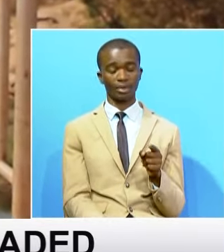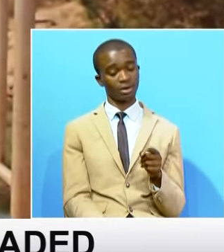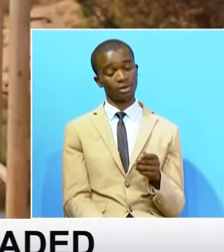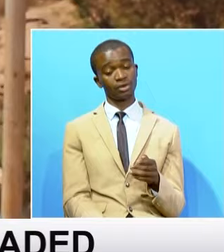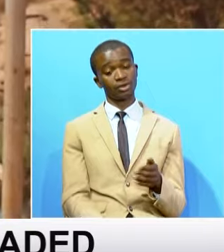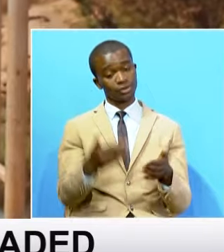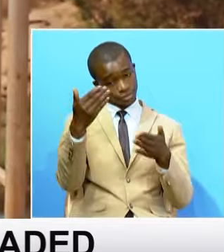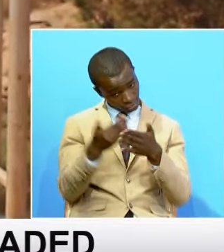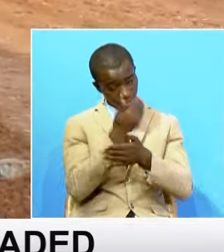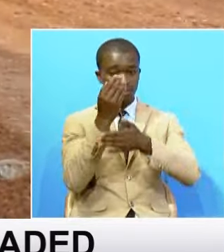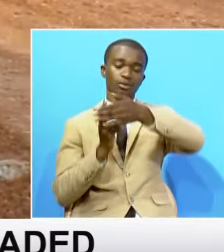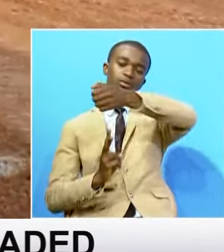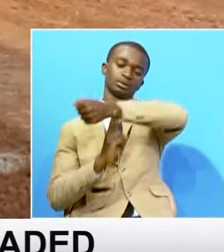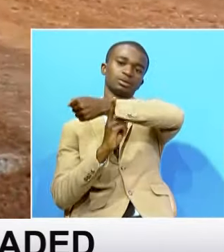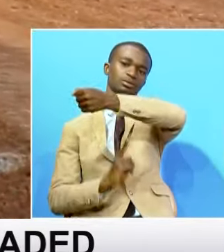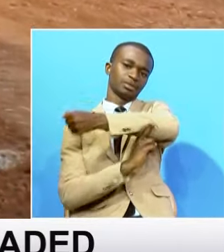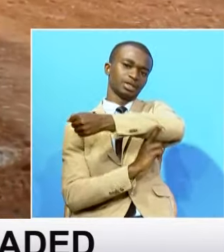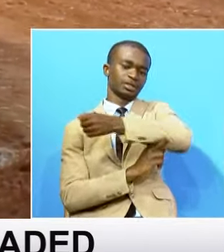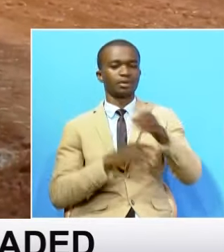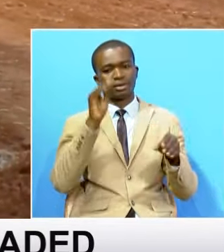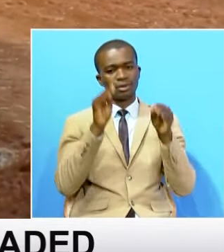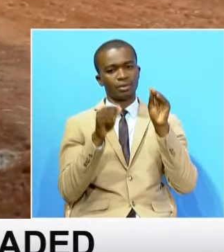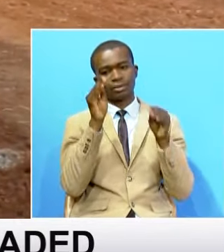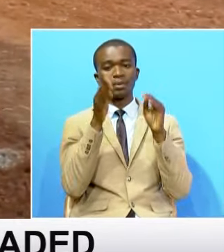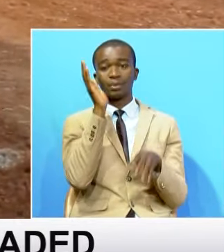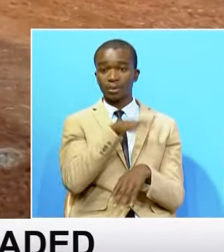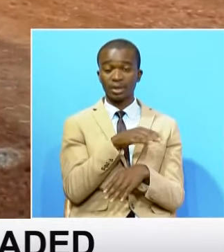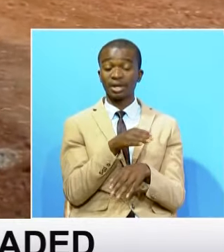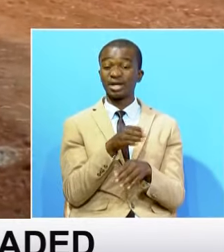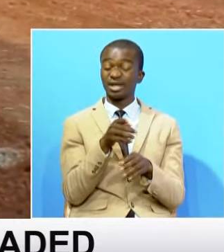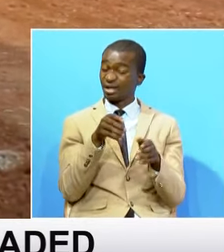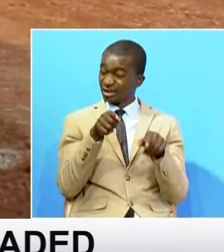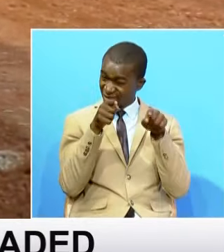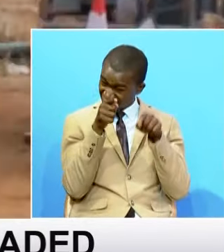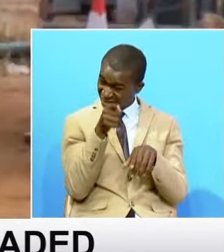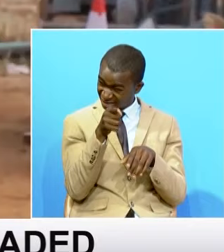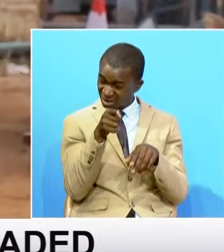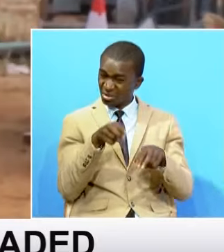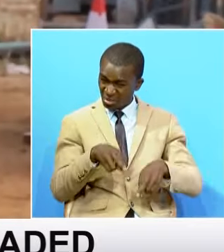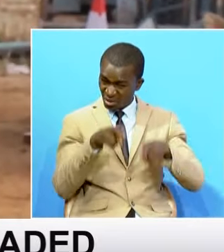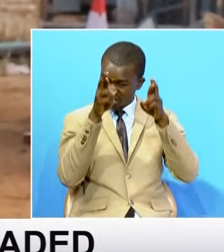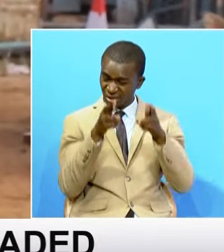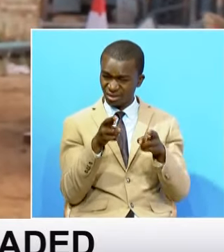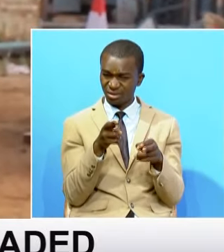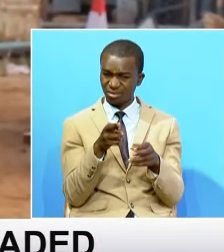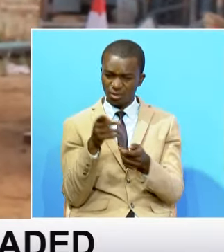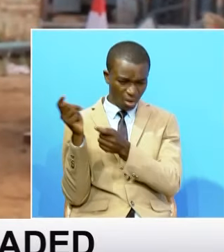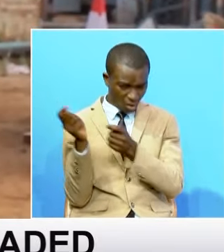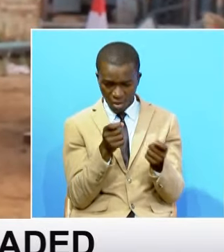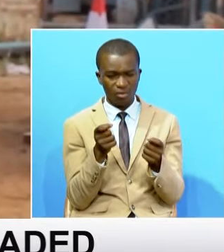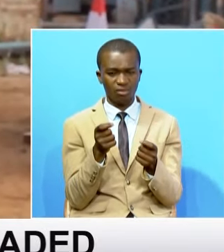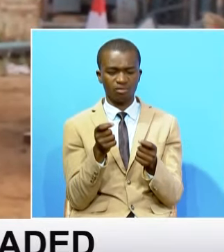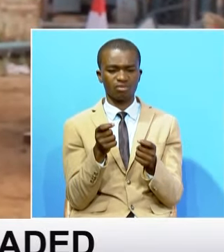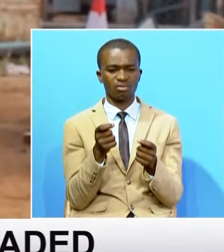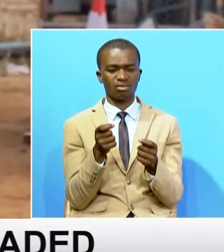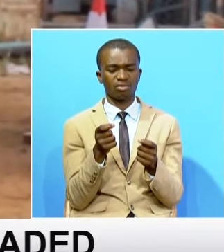is cutting across the Rose River. So that road, which is coming up to the golf club. So we will have a road that you can come in